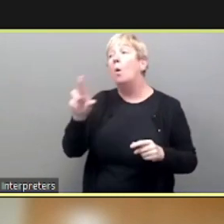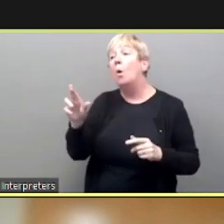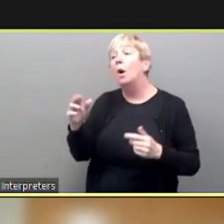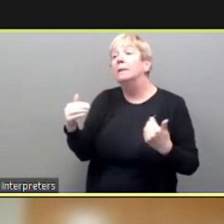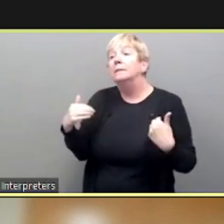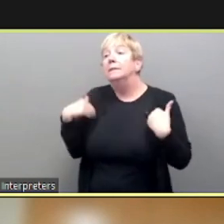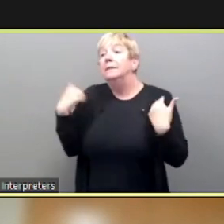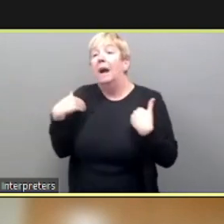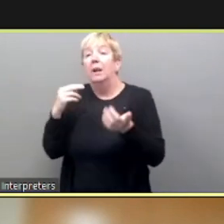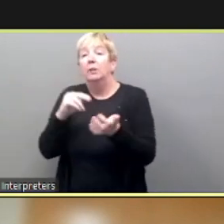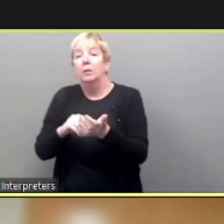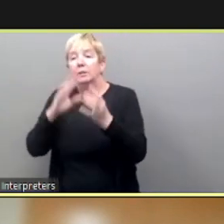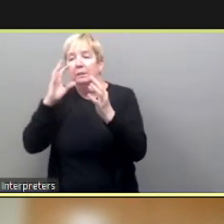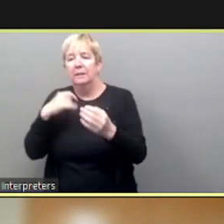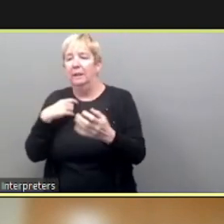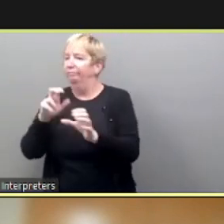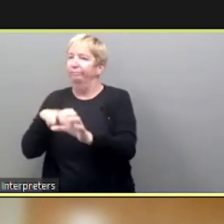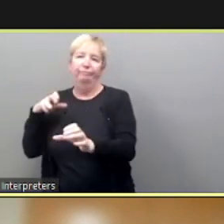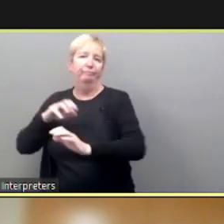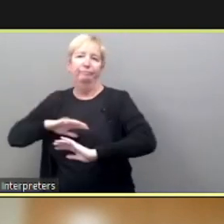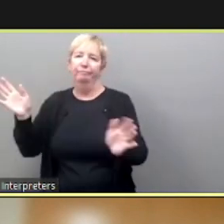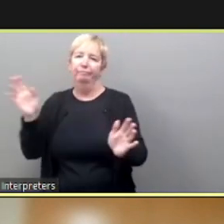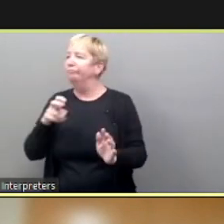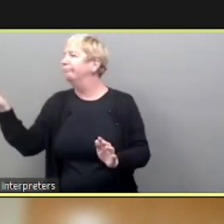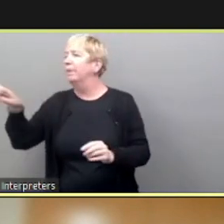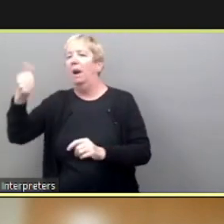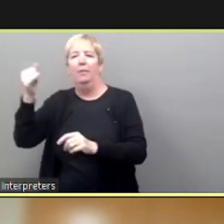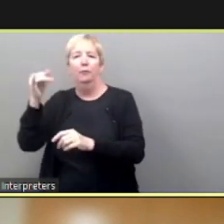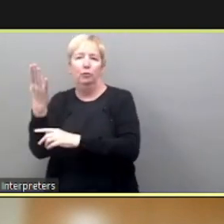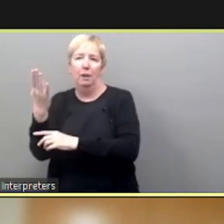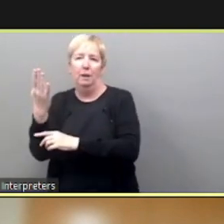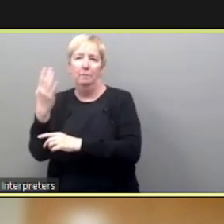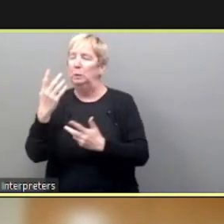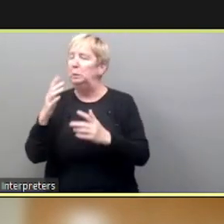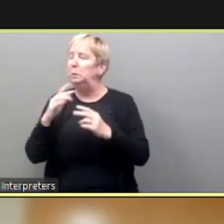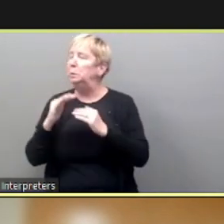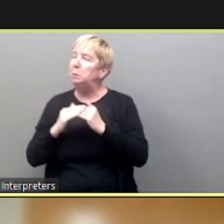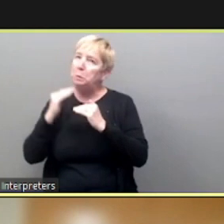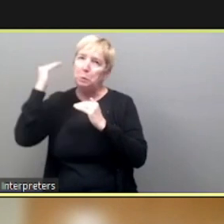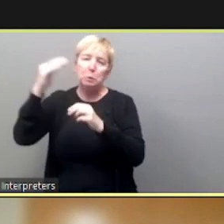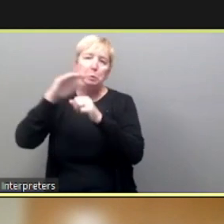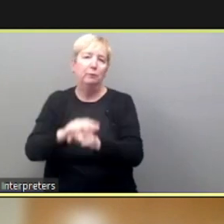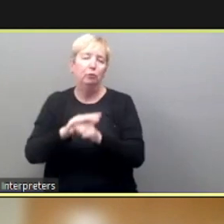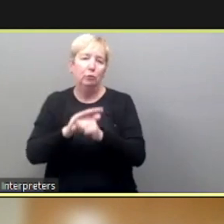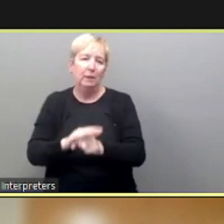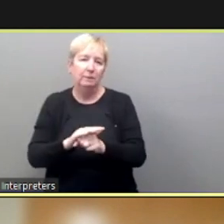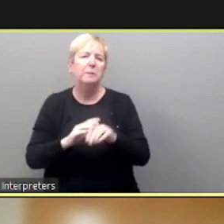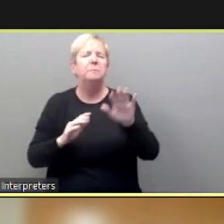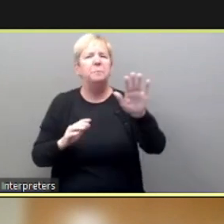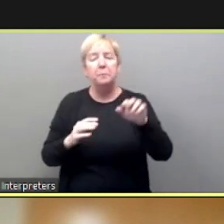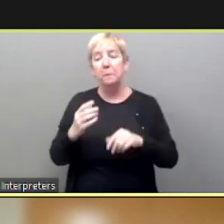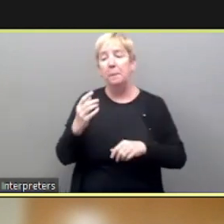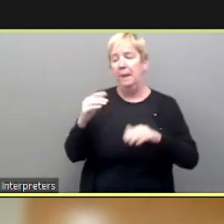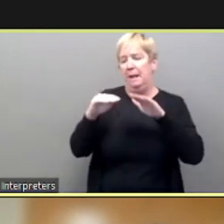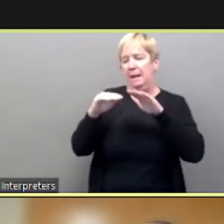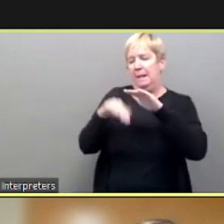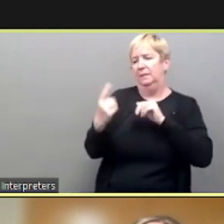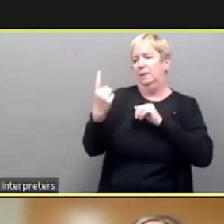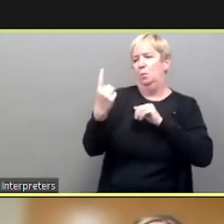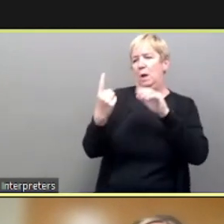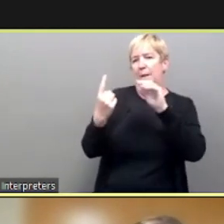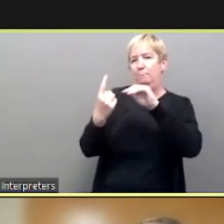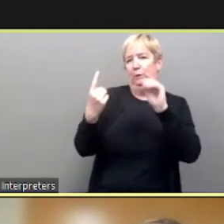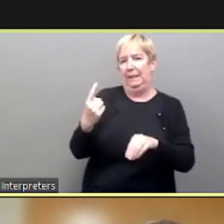nursing because of the pandemic-related stressors. While we've only lost less than 1% of nurses to this vaccine